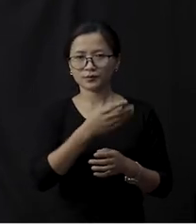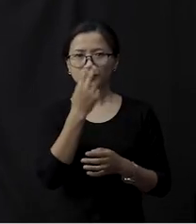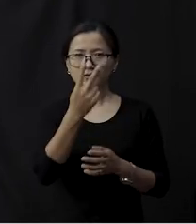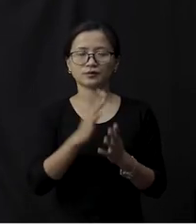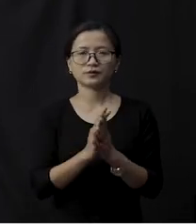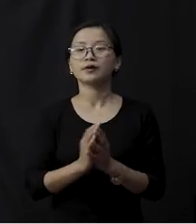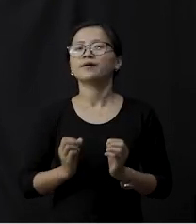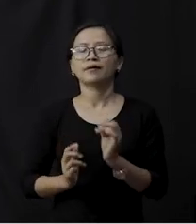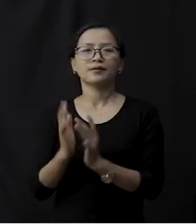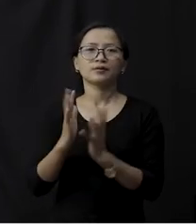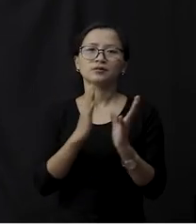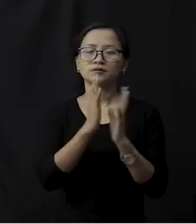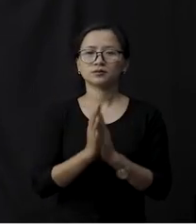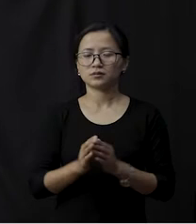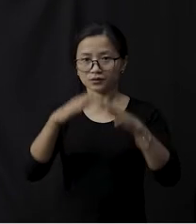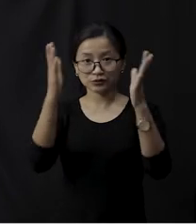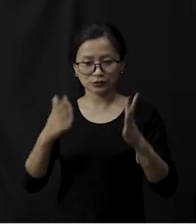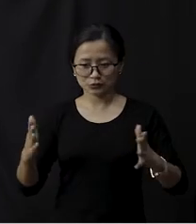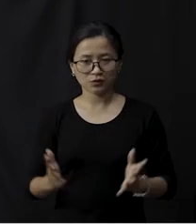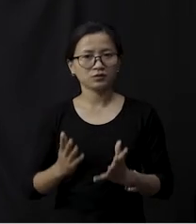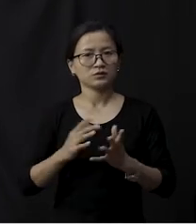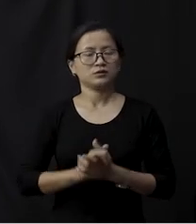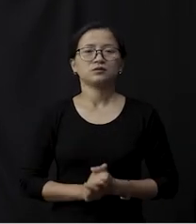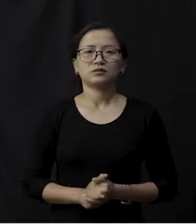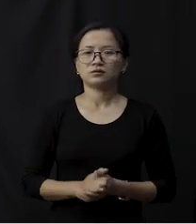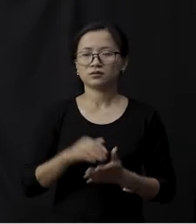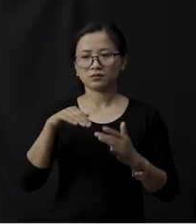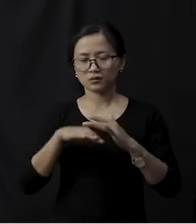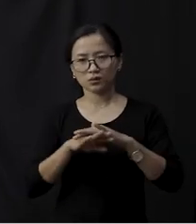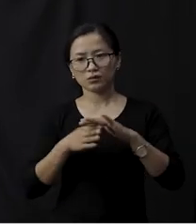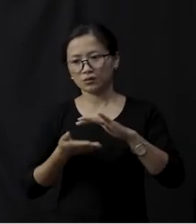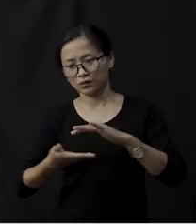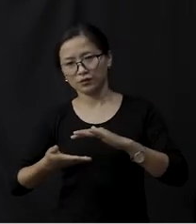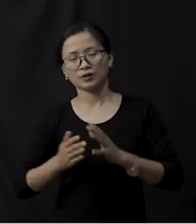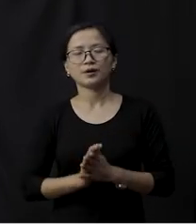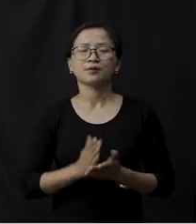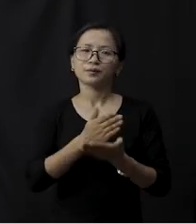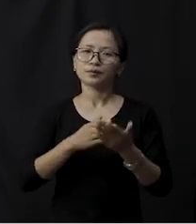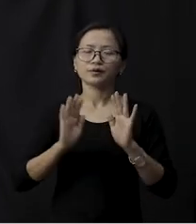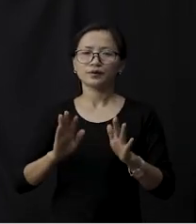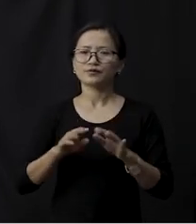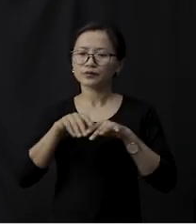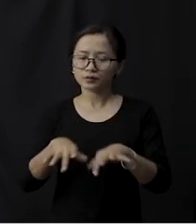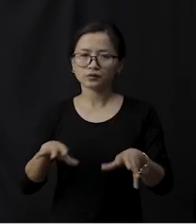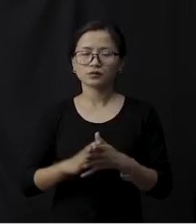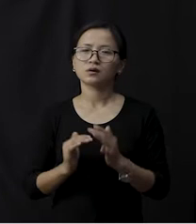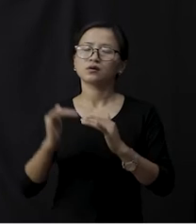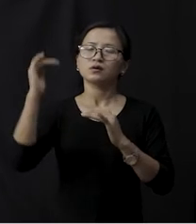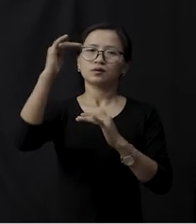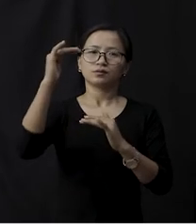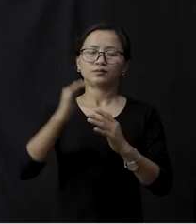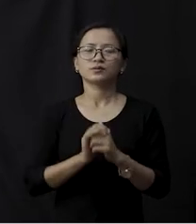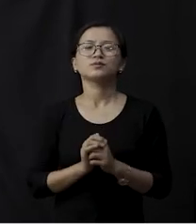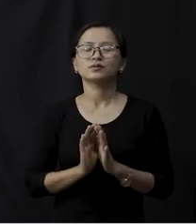and now we have learned its structures, okay? So, the lower part, we have only the roots. And the upper part, in the